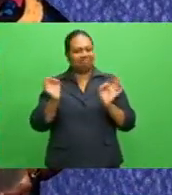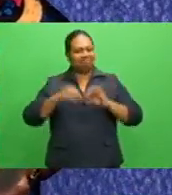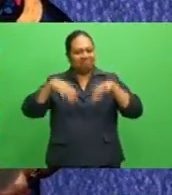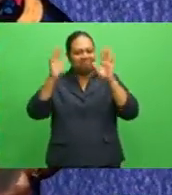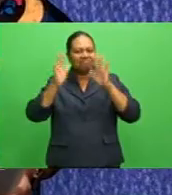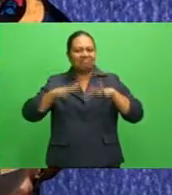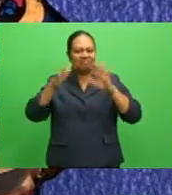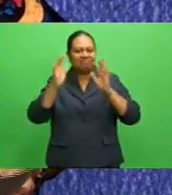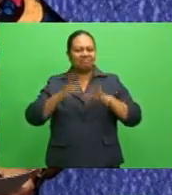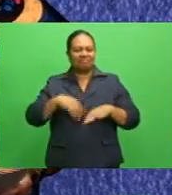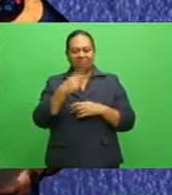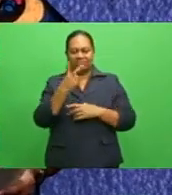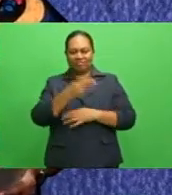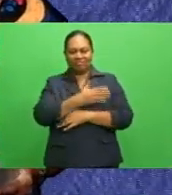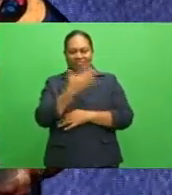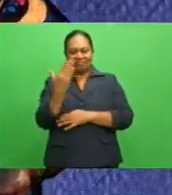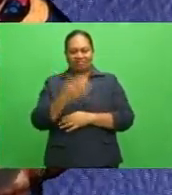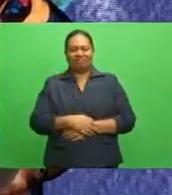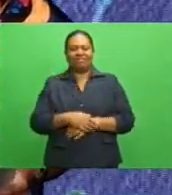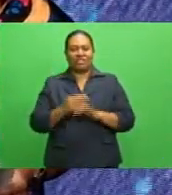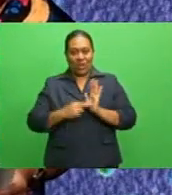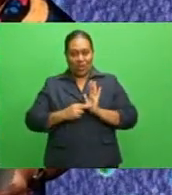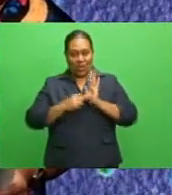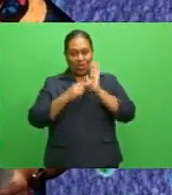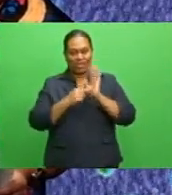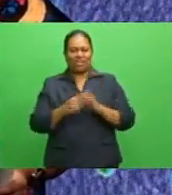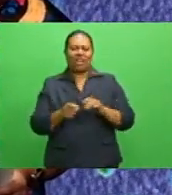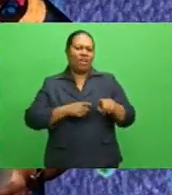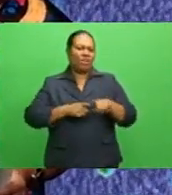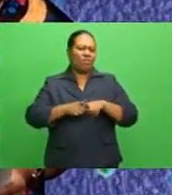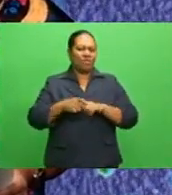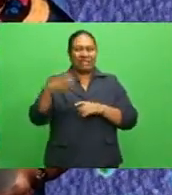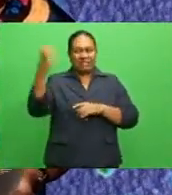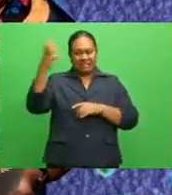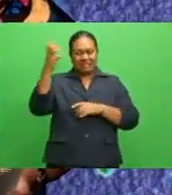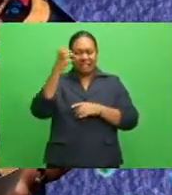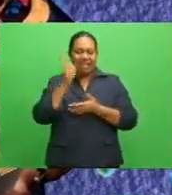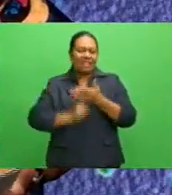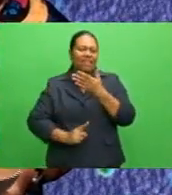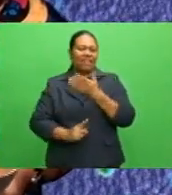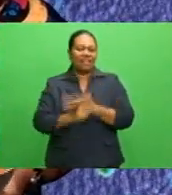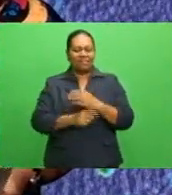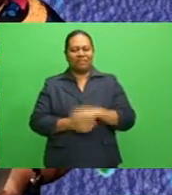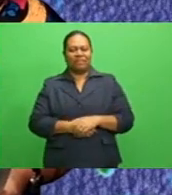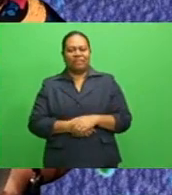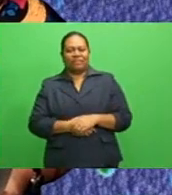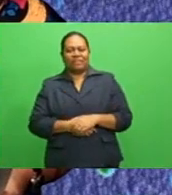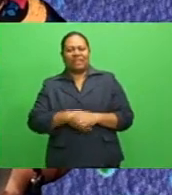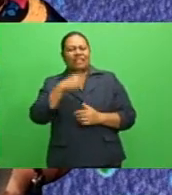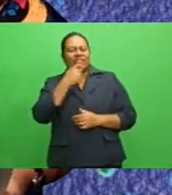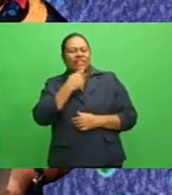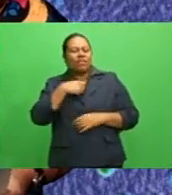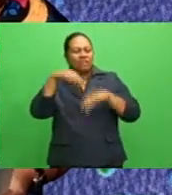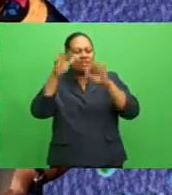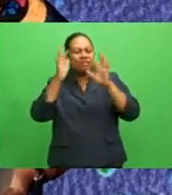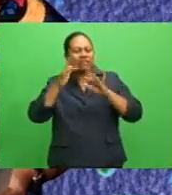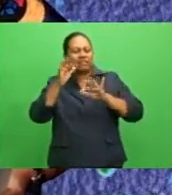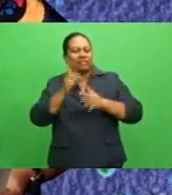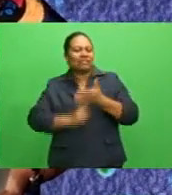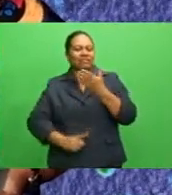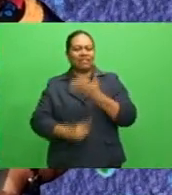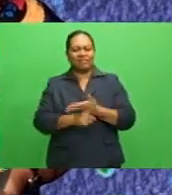straight days. And up north, there were lots of sunshine, which may trigger a few showers later on across southern